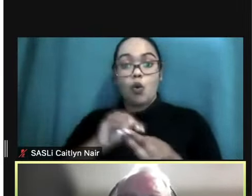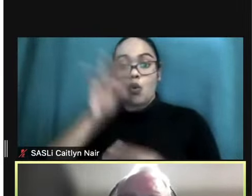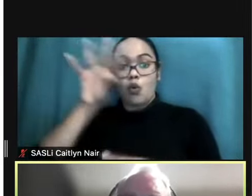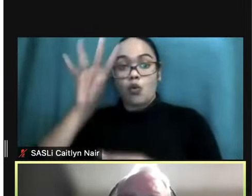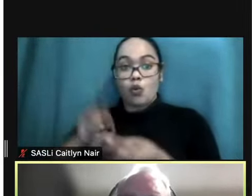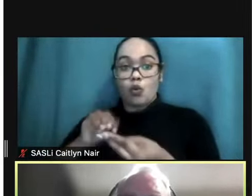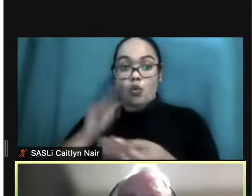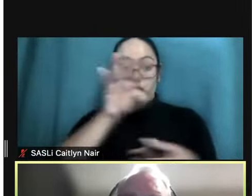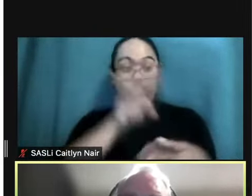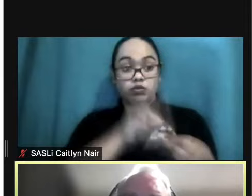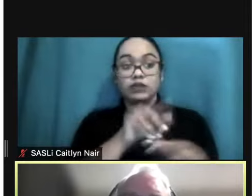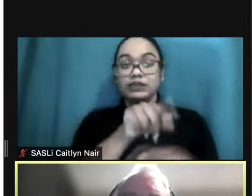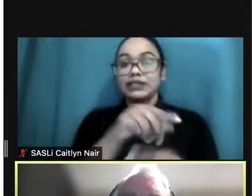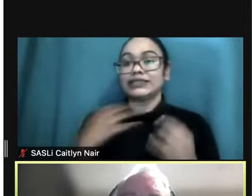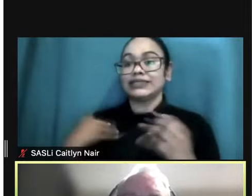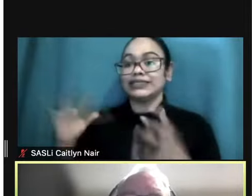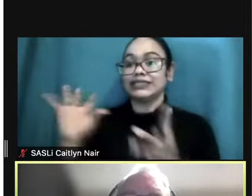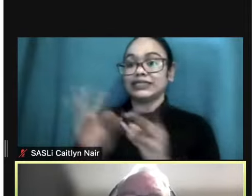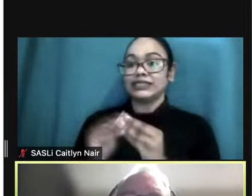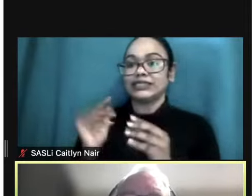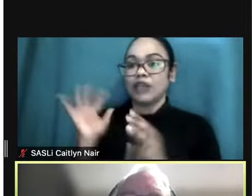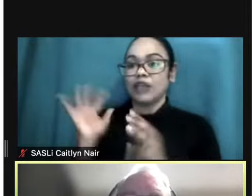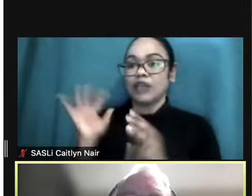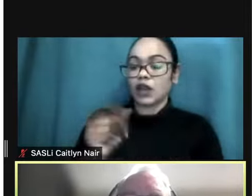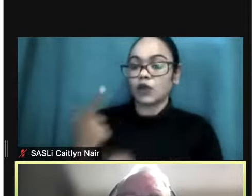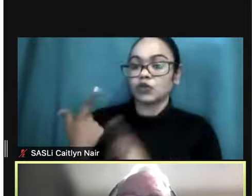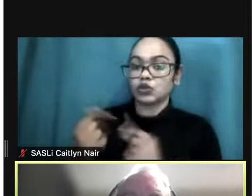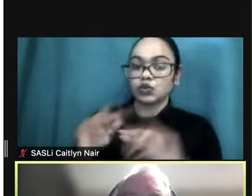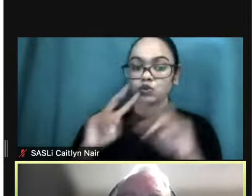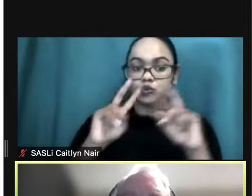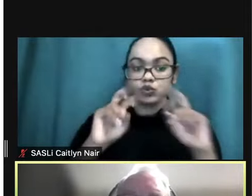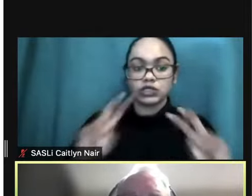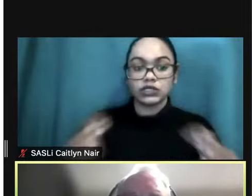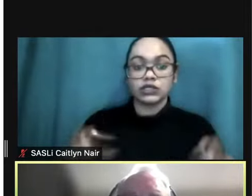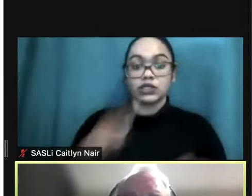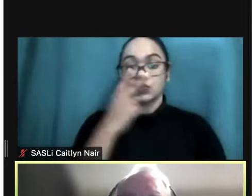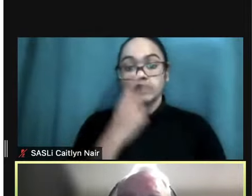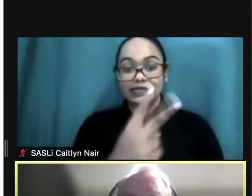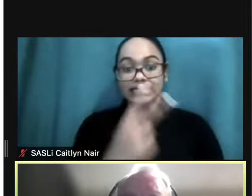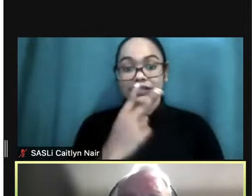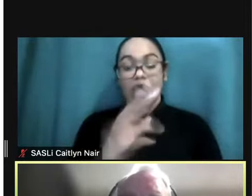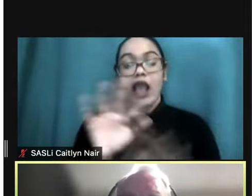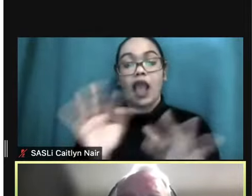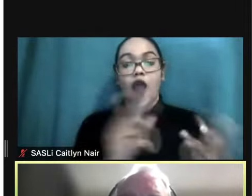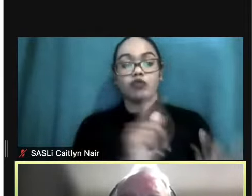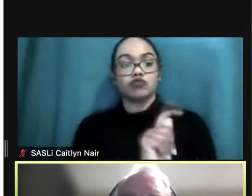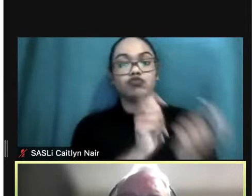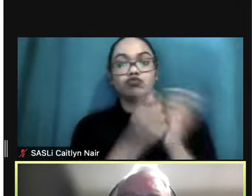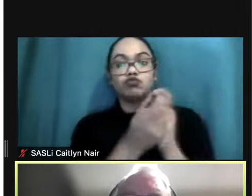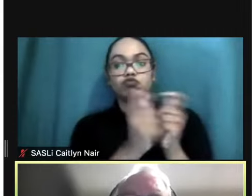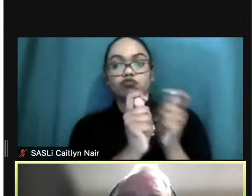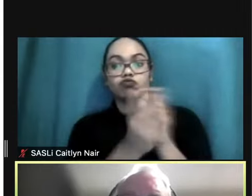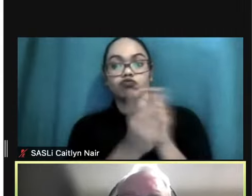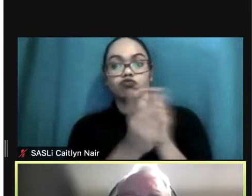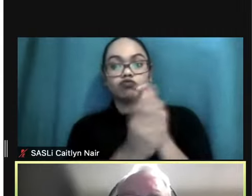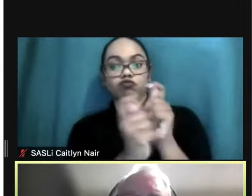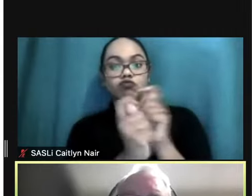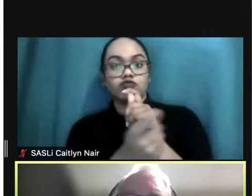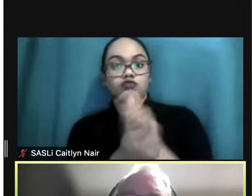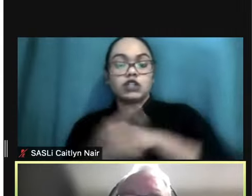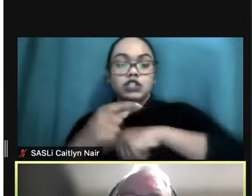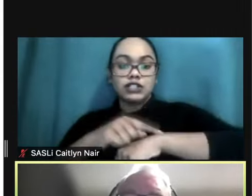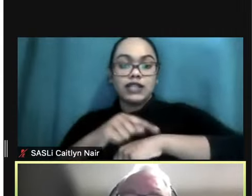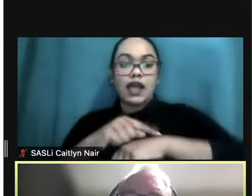that's done in South Africa and how we see these variants change over time and how that